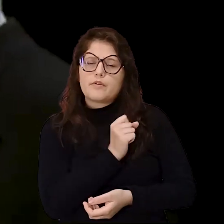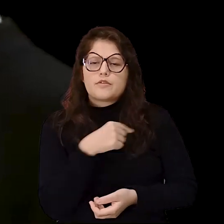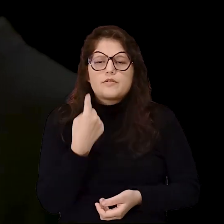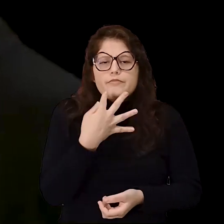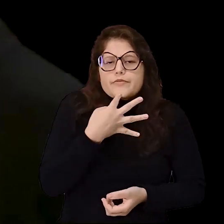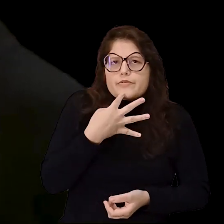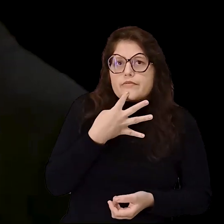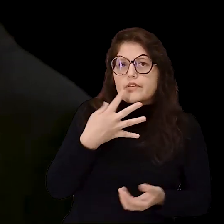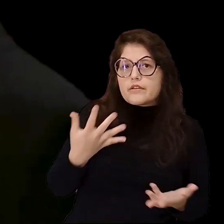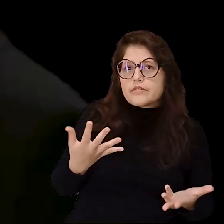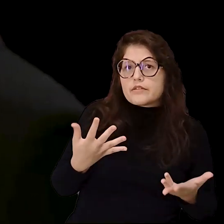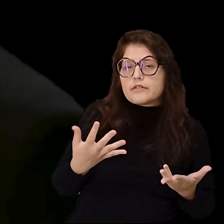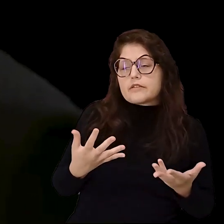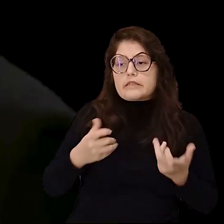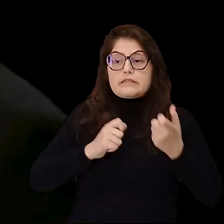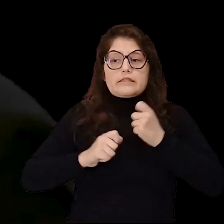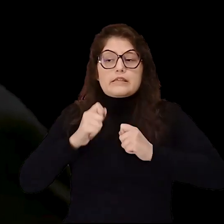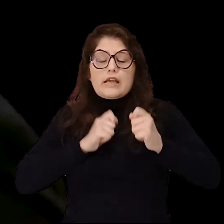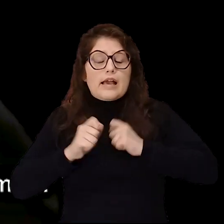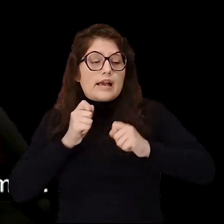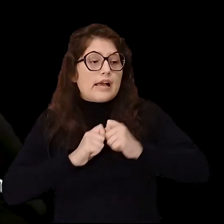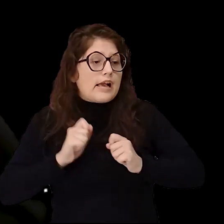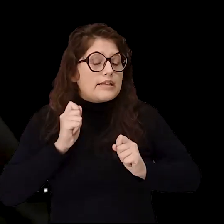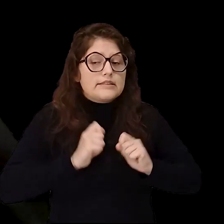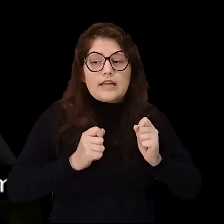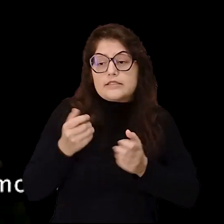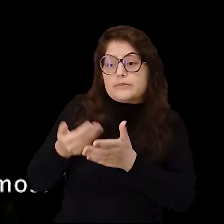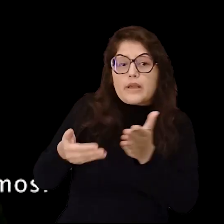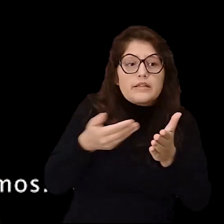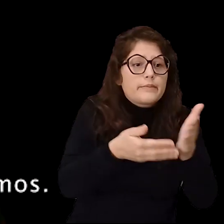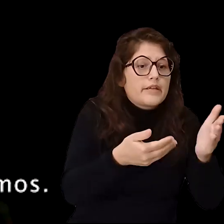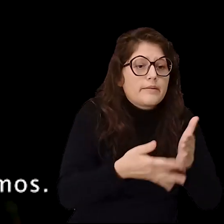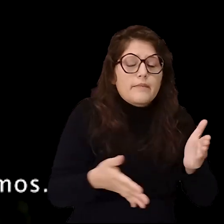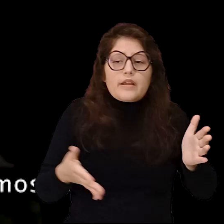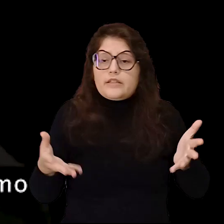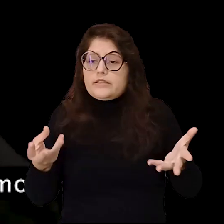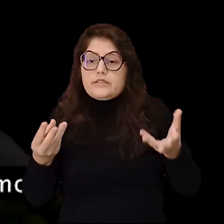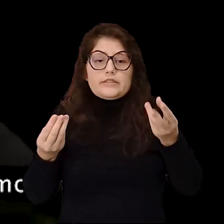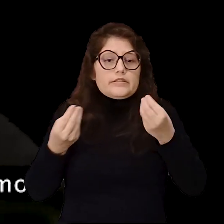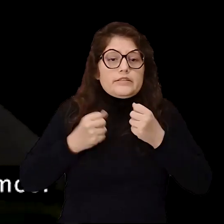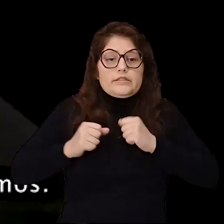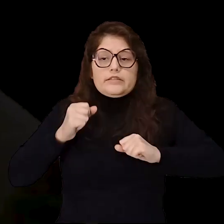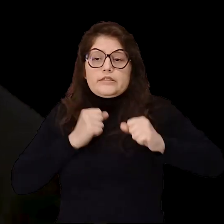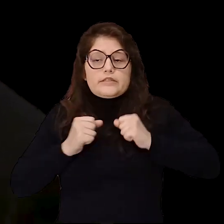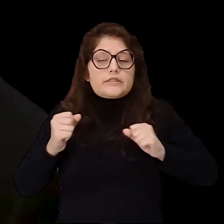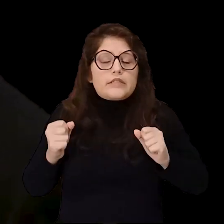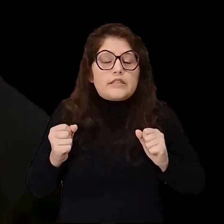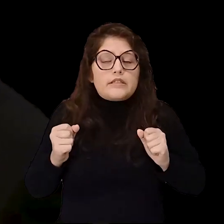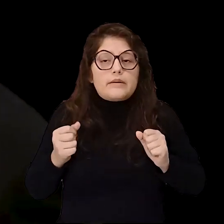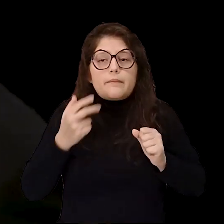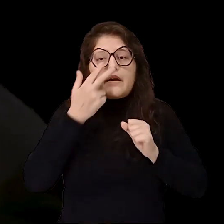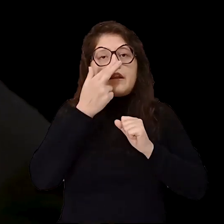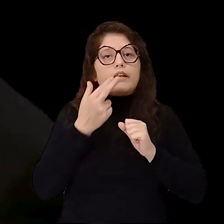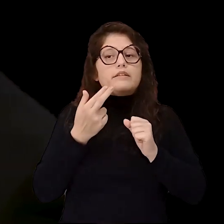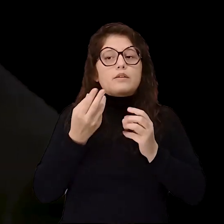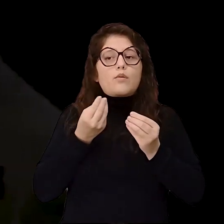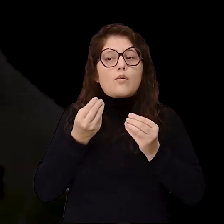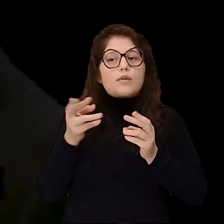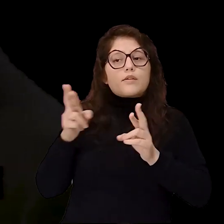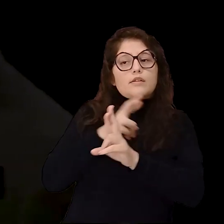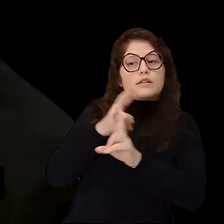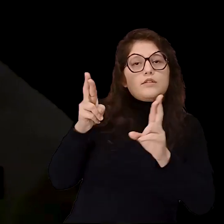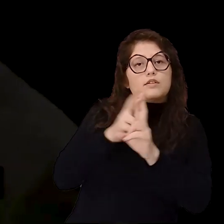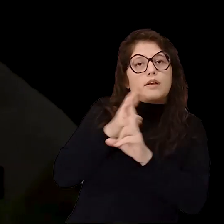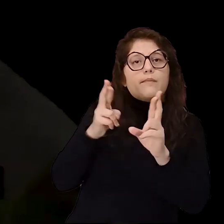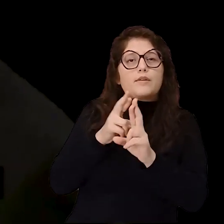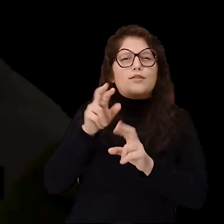if my wife dies, I'll find another one, it wouldn't be love as we know it. There's no such thing as love